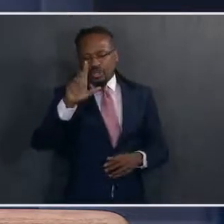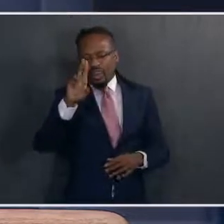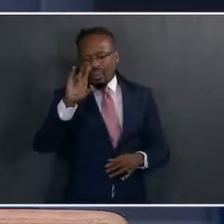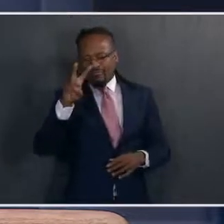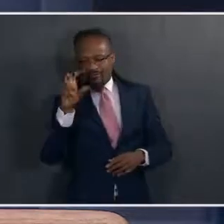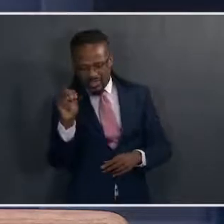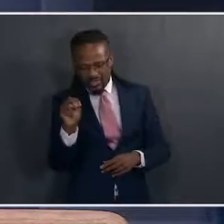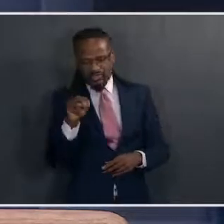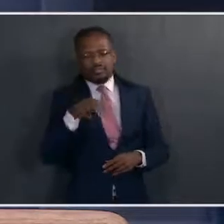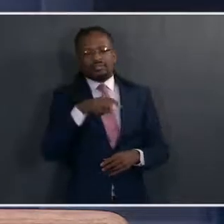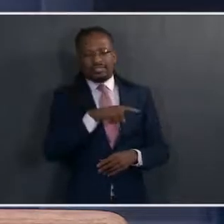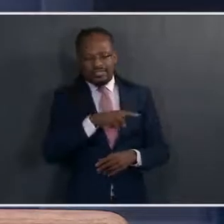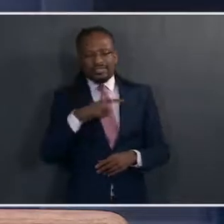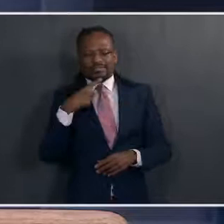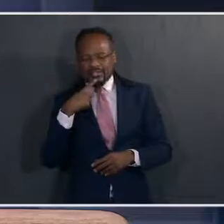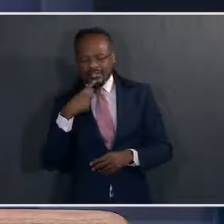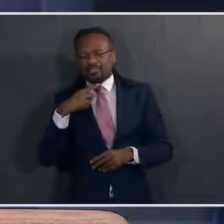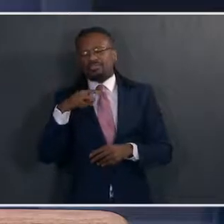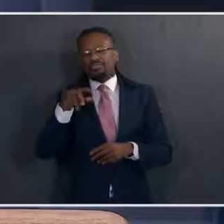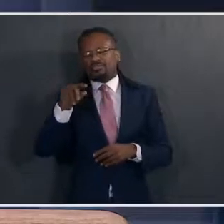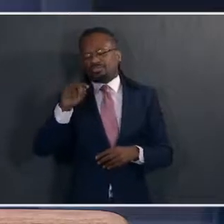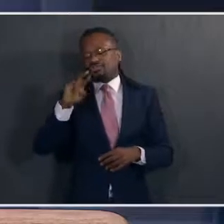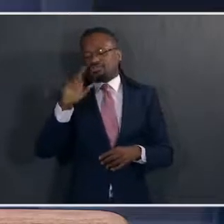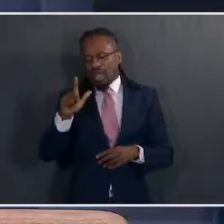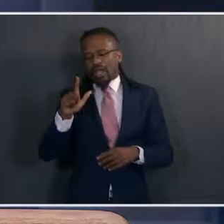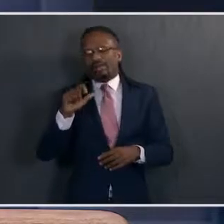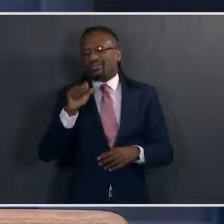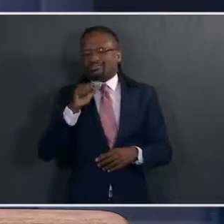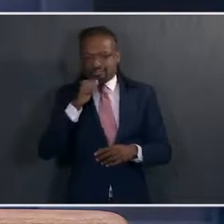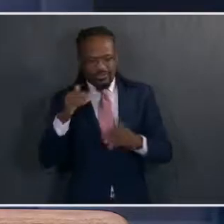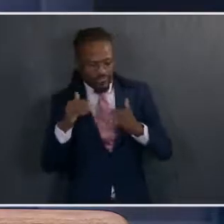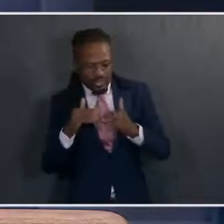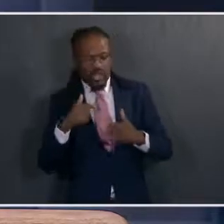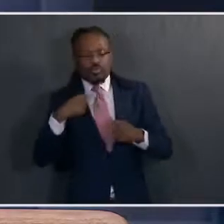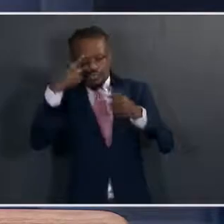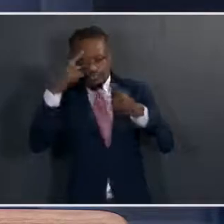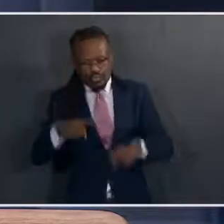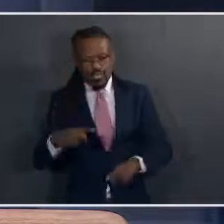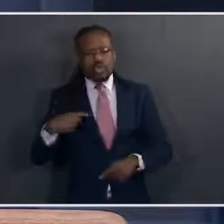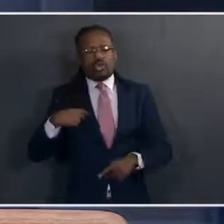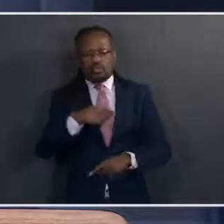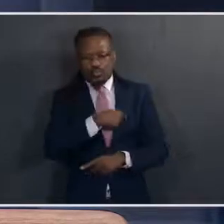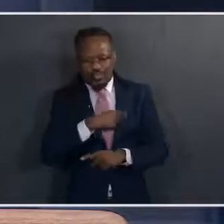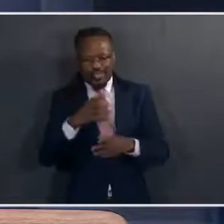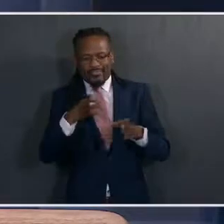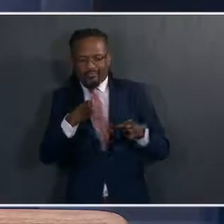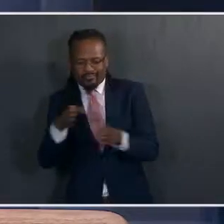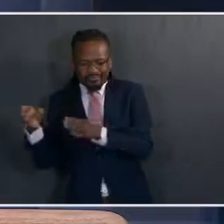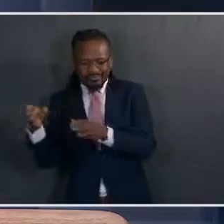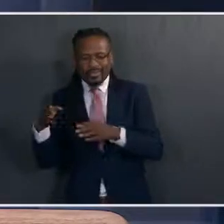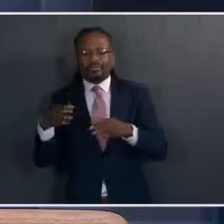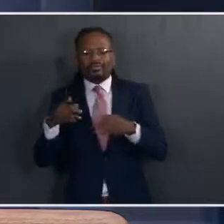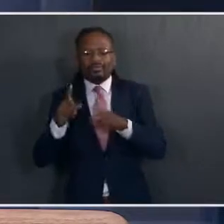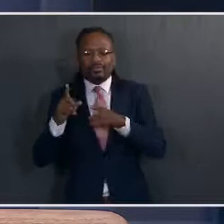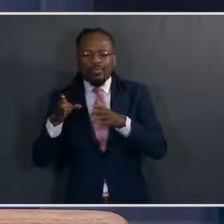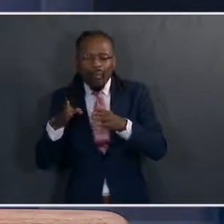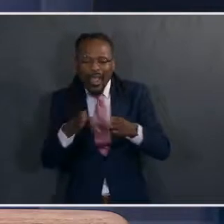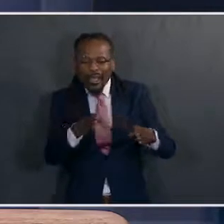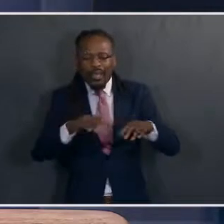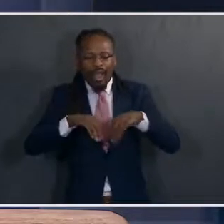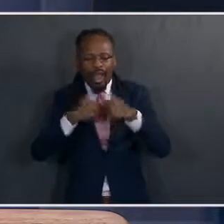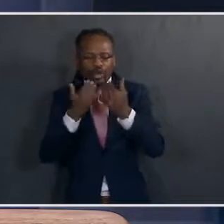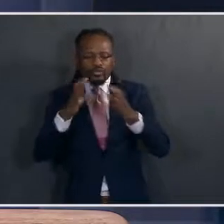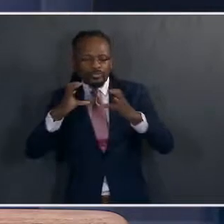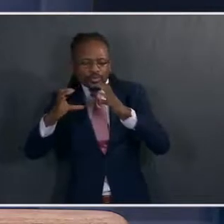trial a mockery of justice, and we certainly agree. And as you know, we have a range of means of communications with the